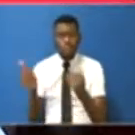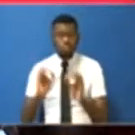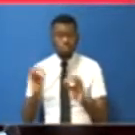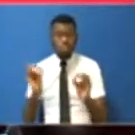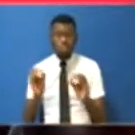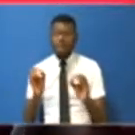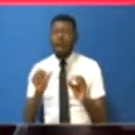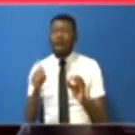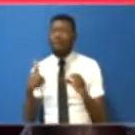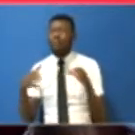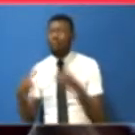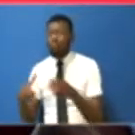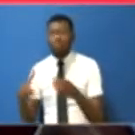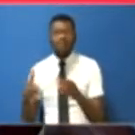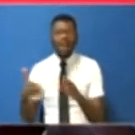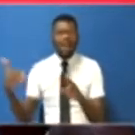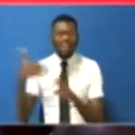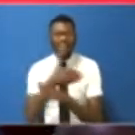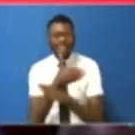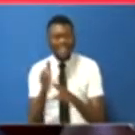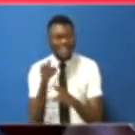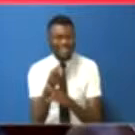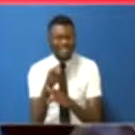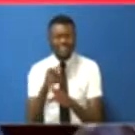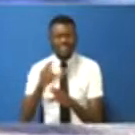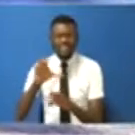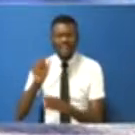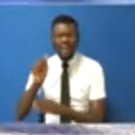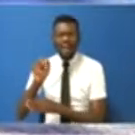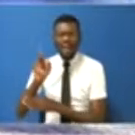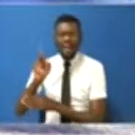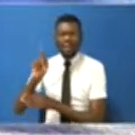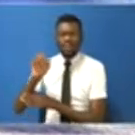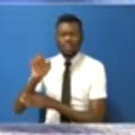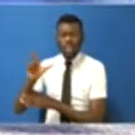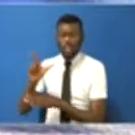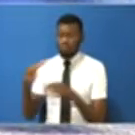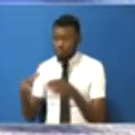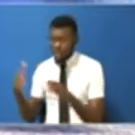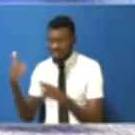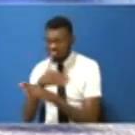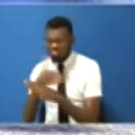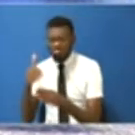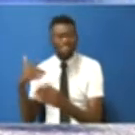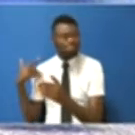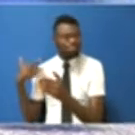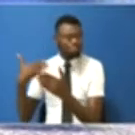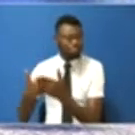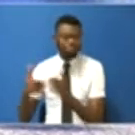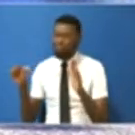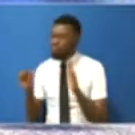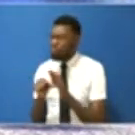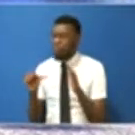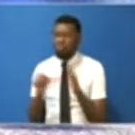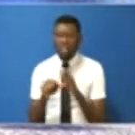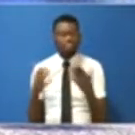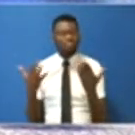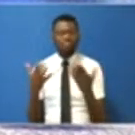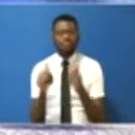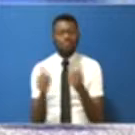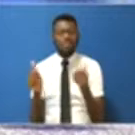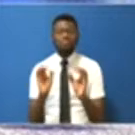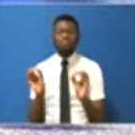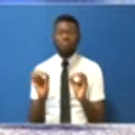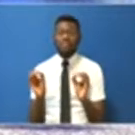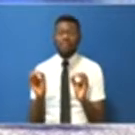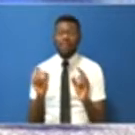to the cartels in the city which have been a thorn in the flesh of the administration uh but it